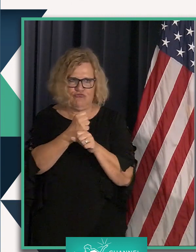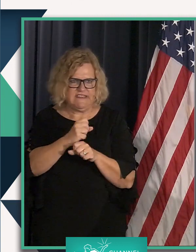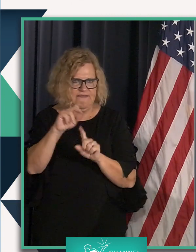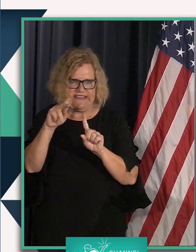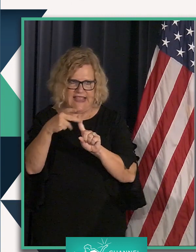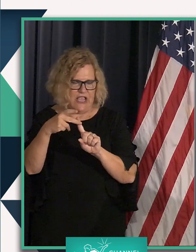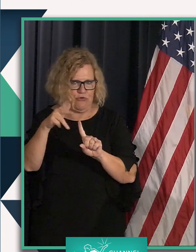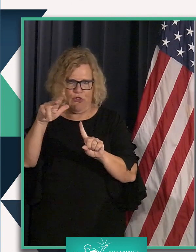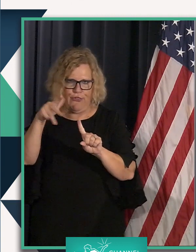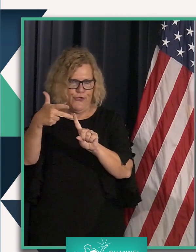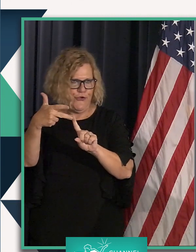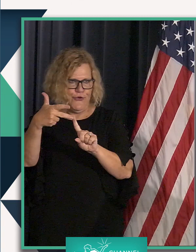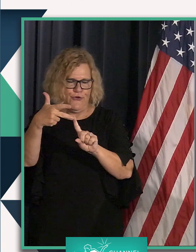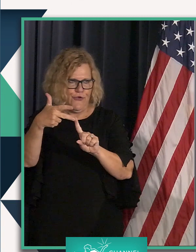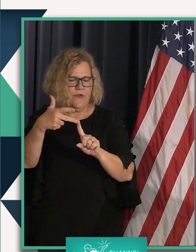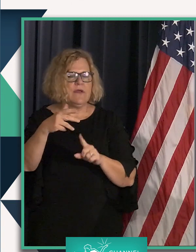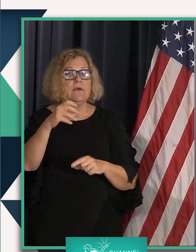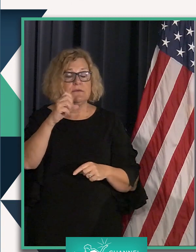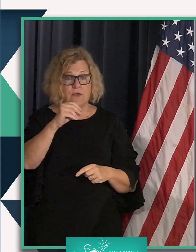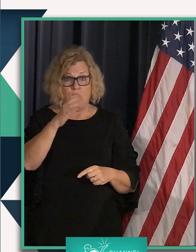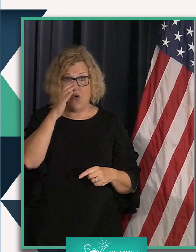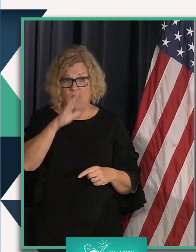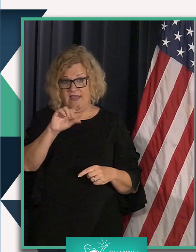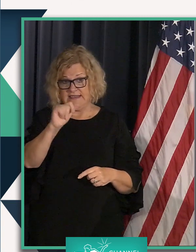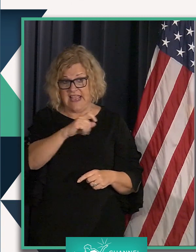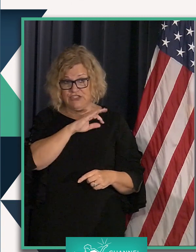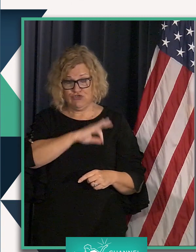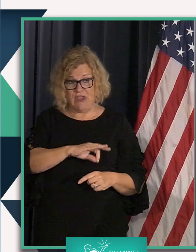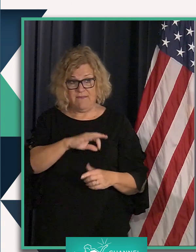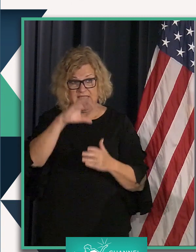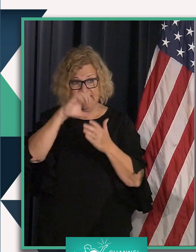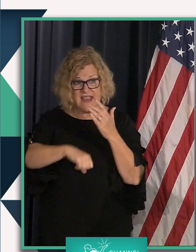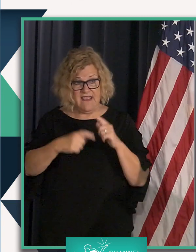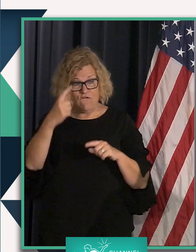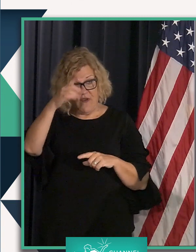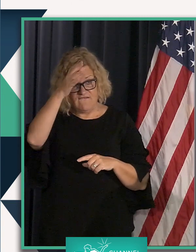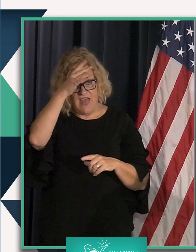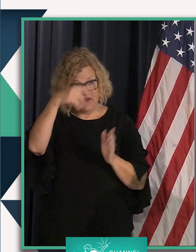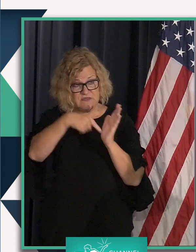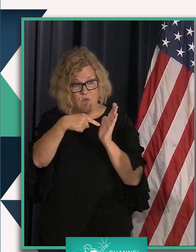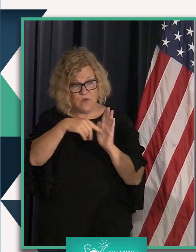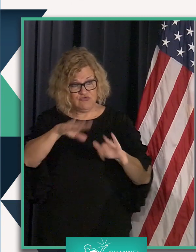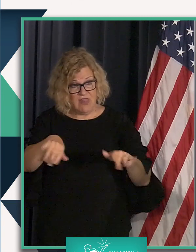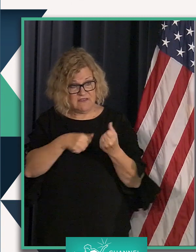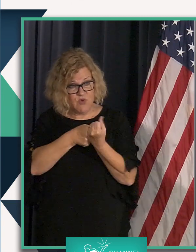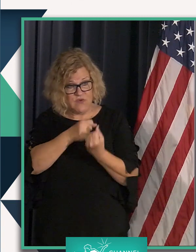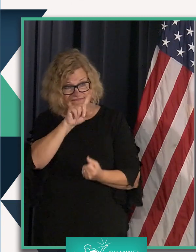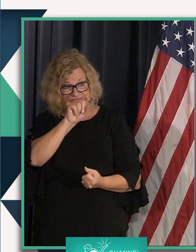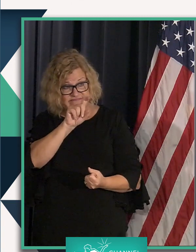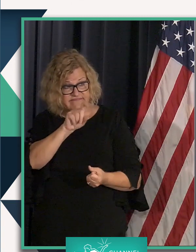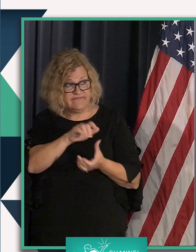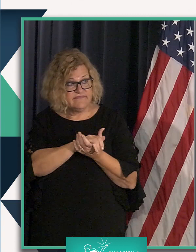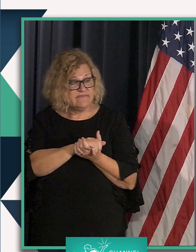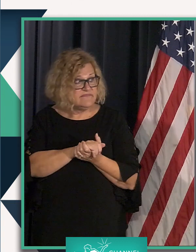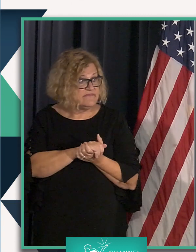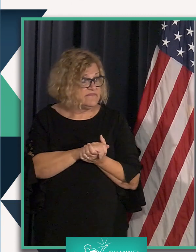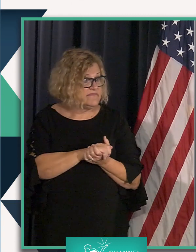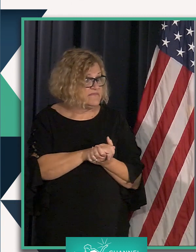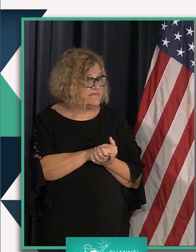second or the third one. So will the tax credit be taken for fathers who owe child support?